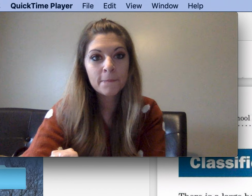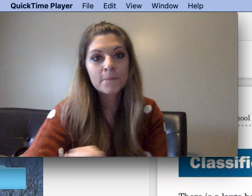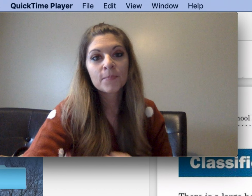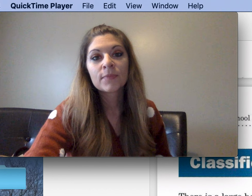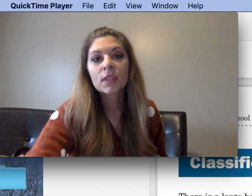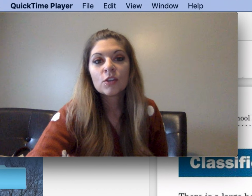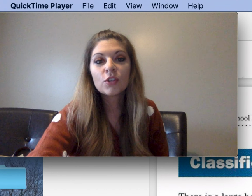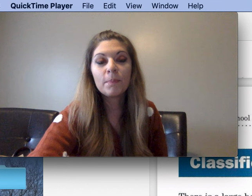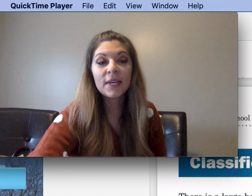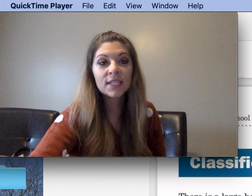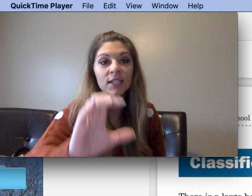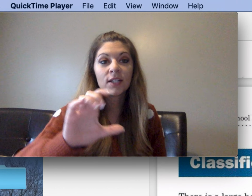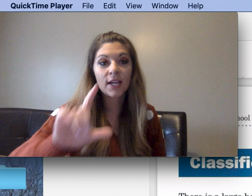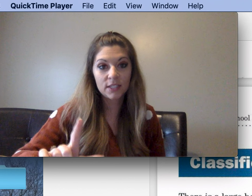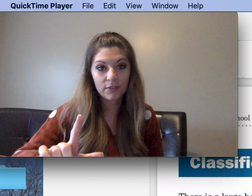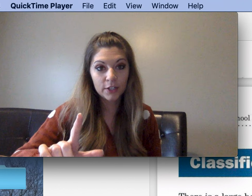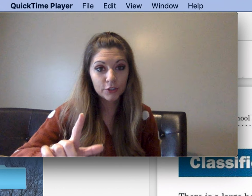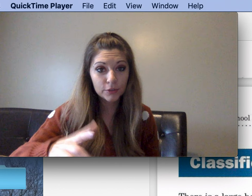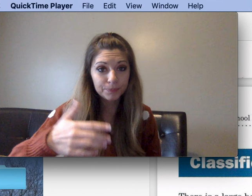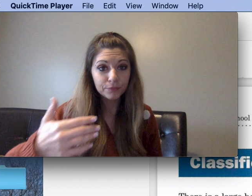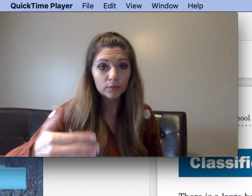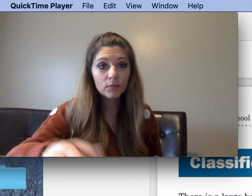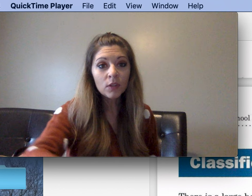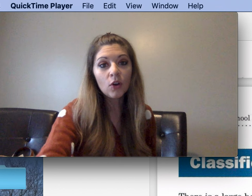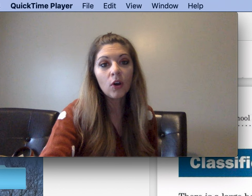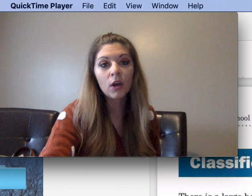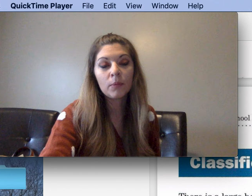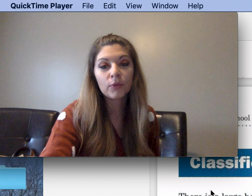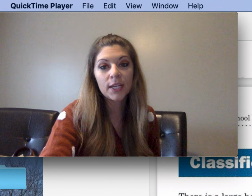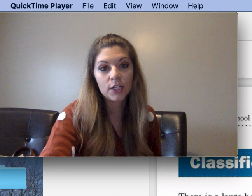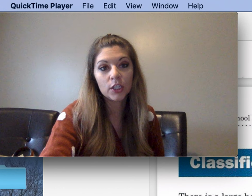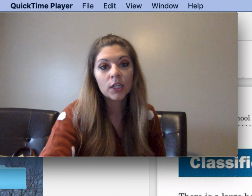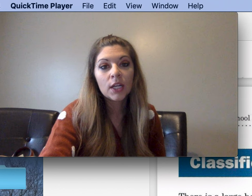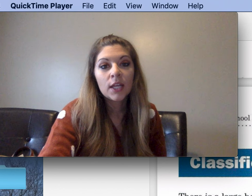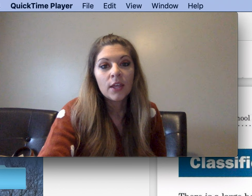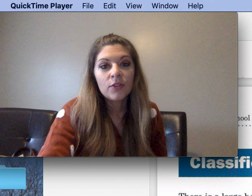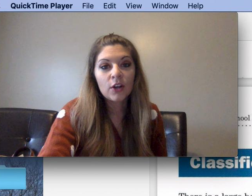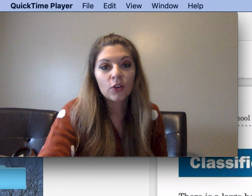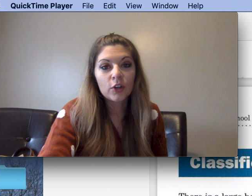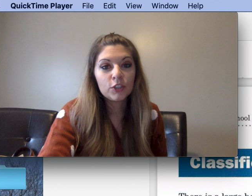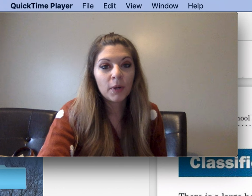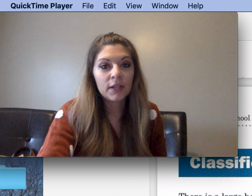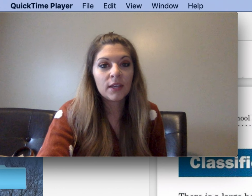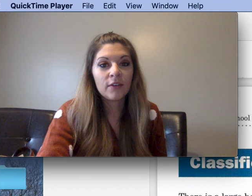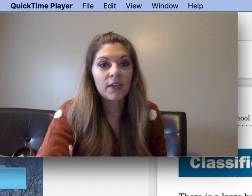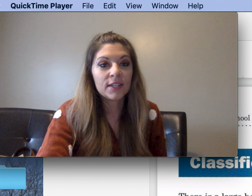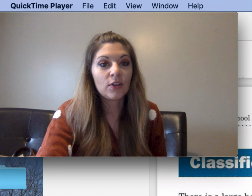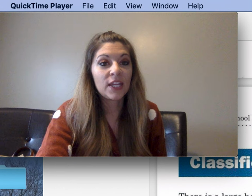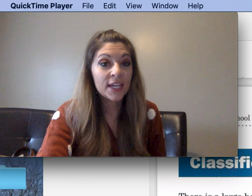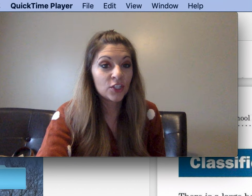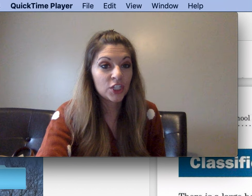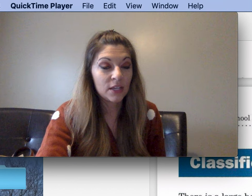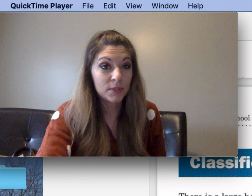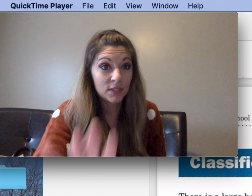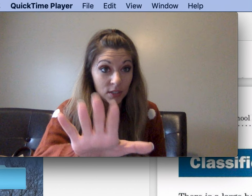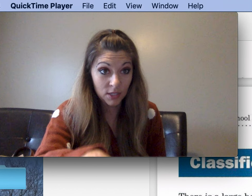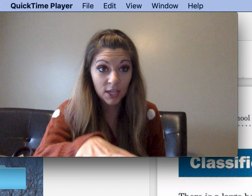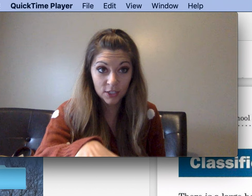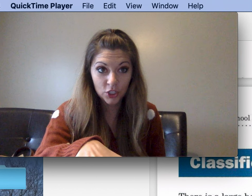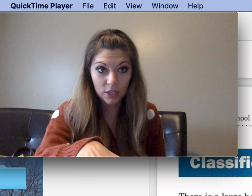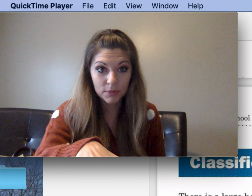you. So basically, classifiers, right here, they are a large body of ASL hand